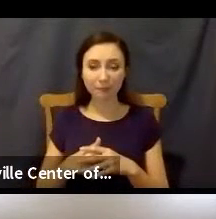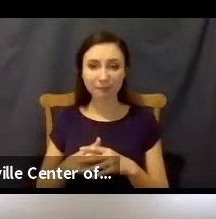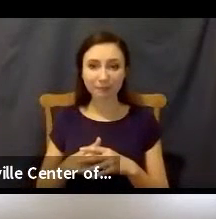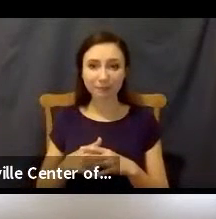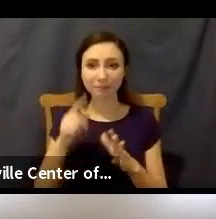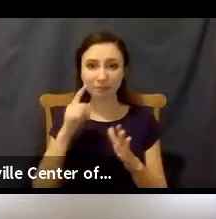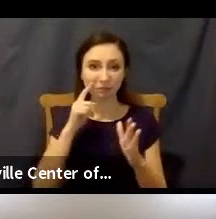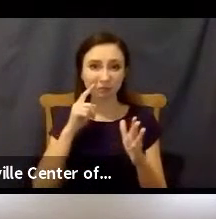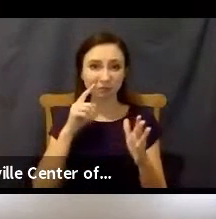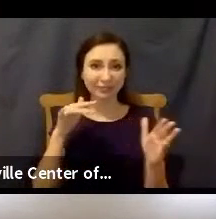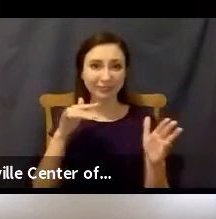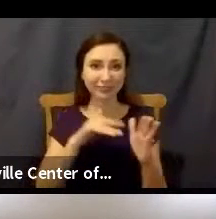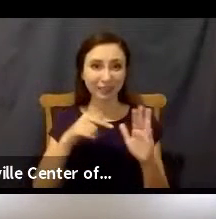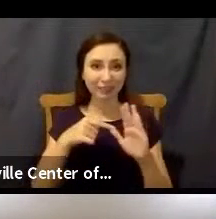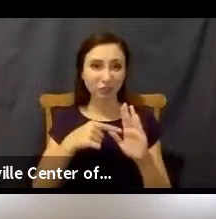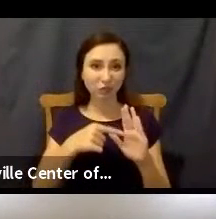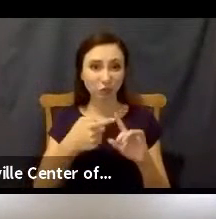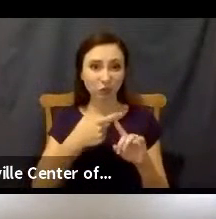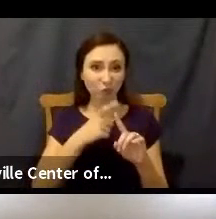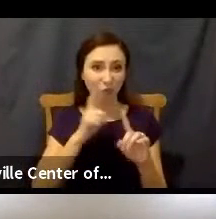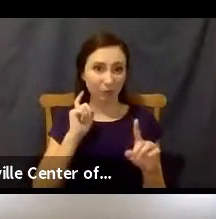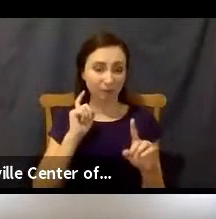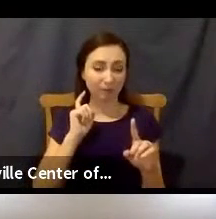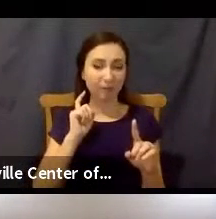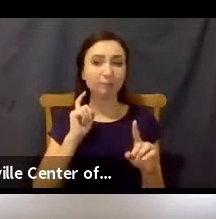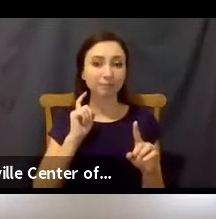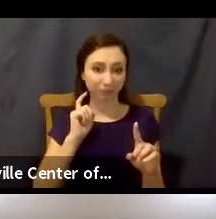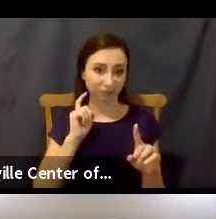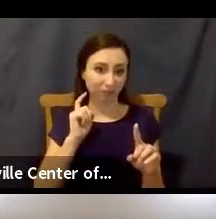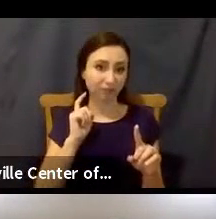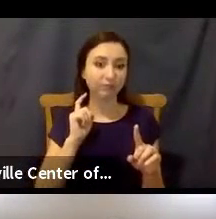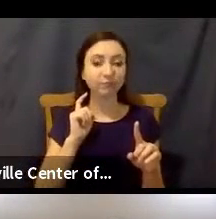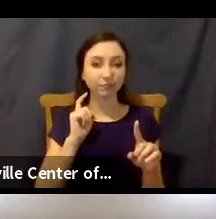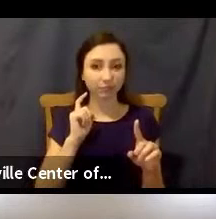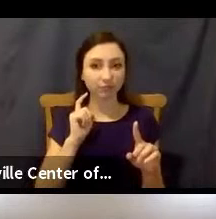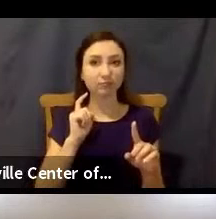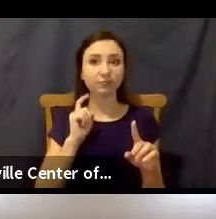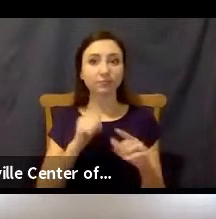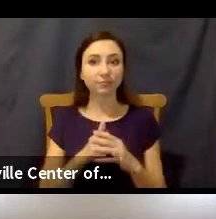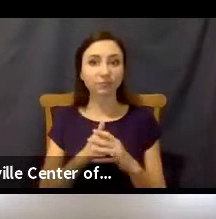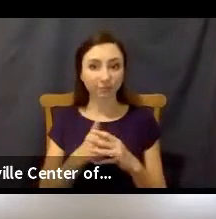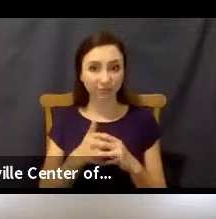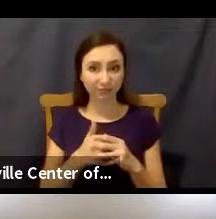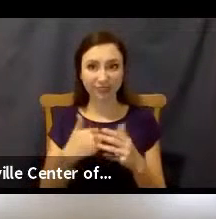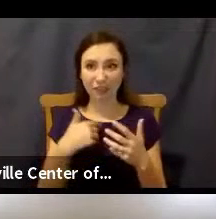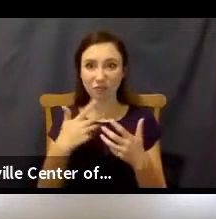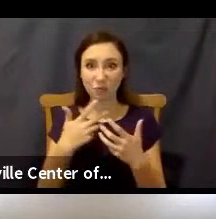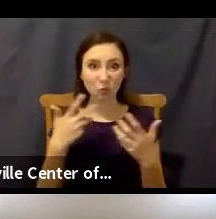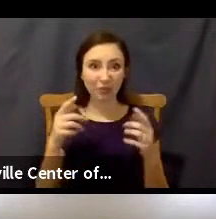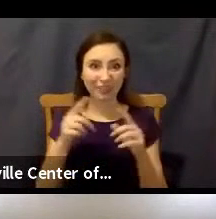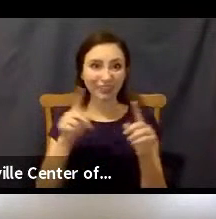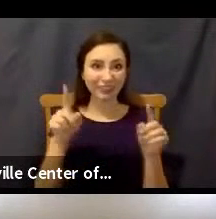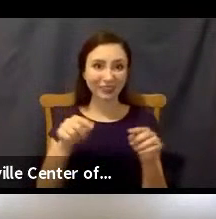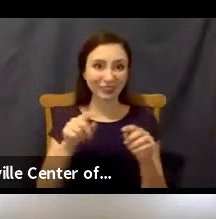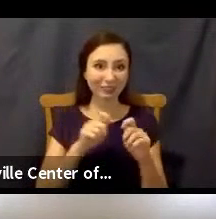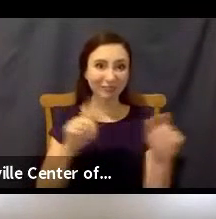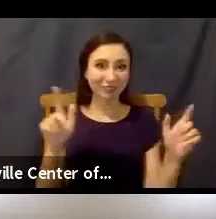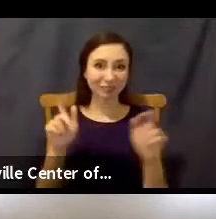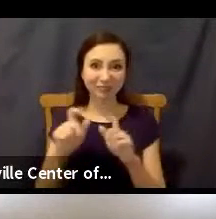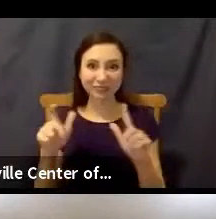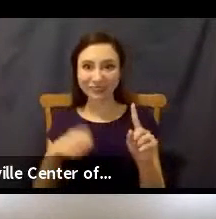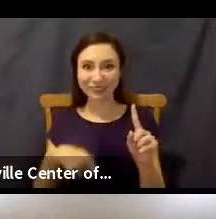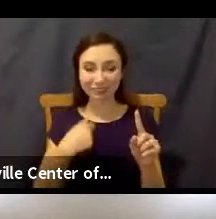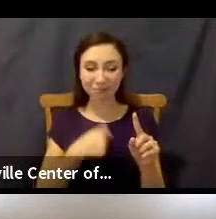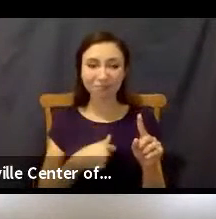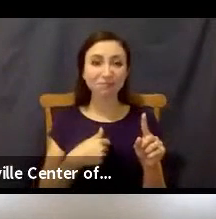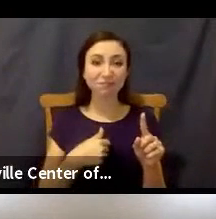actually came out from, oh, hang on, got too many screens open. There